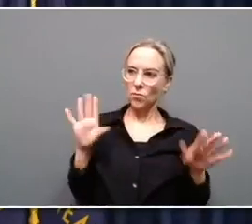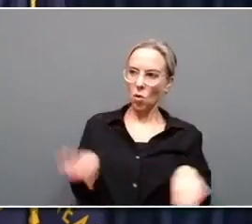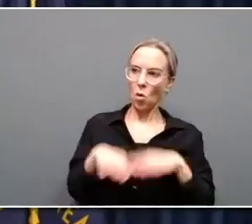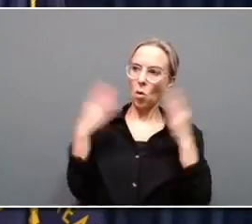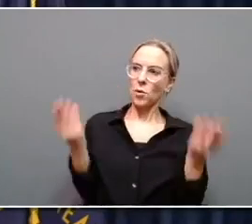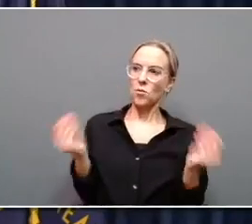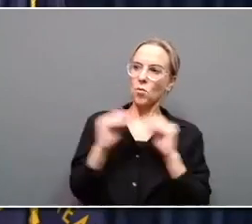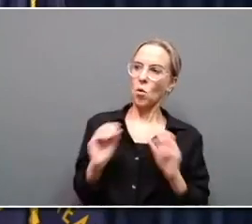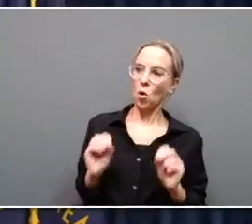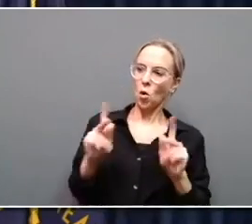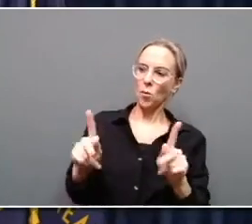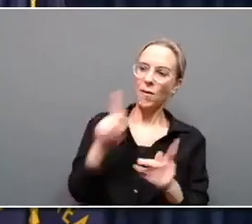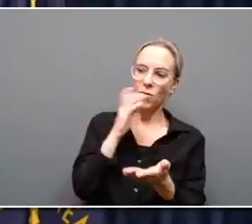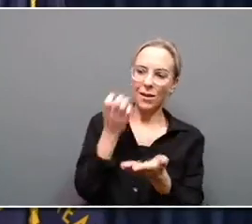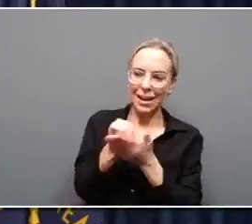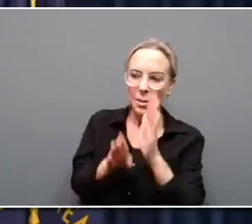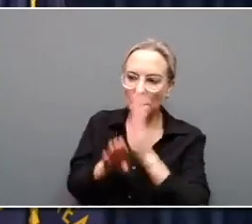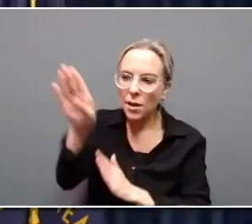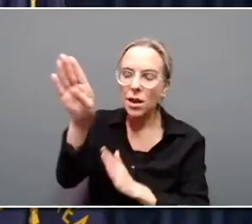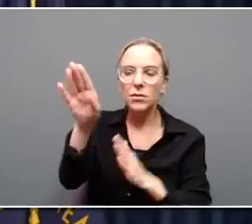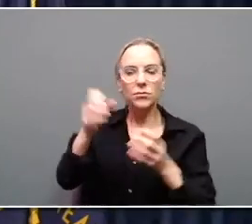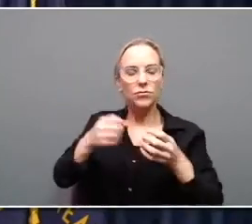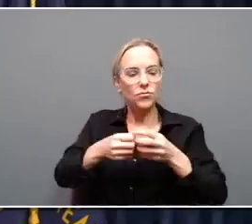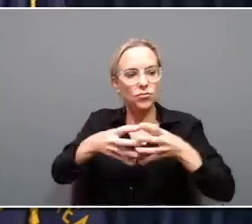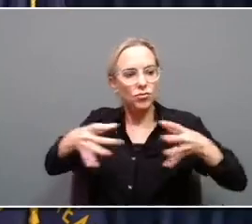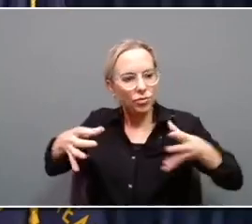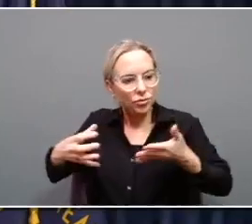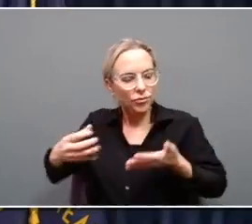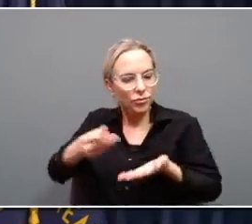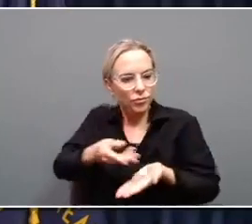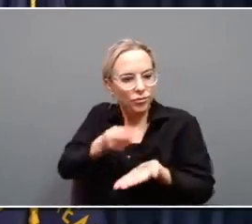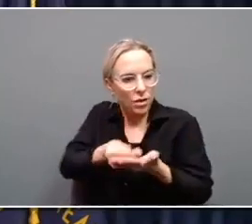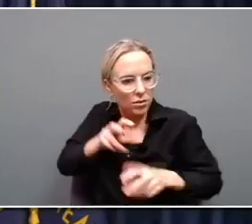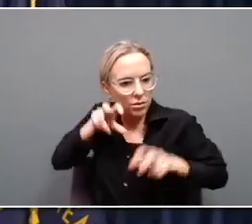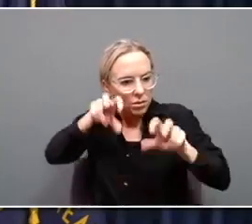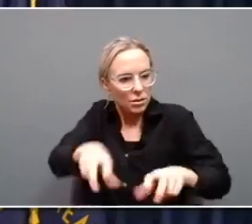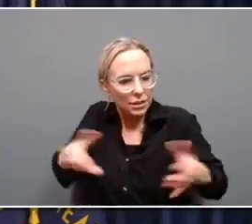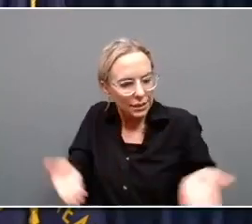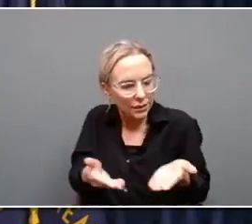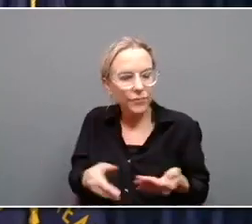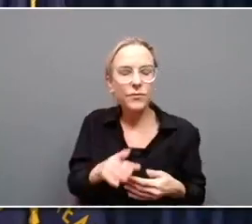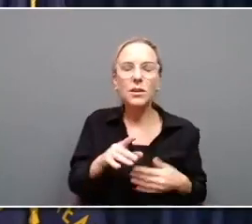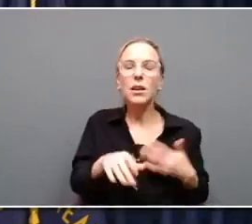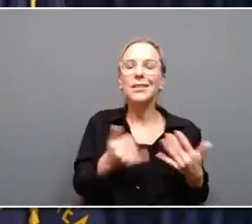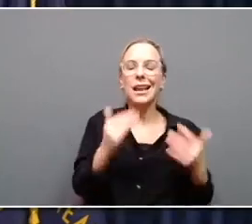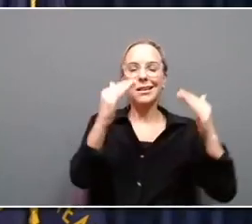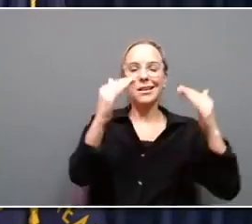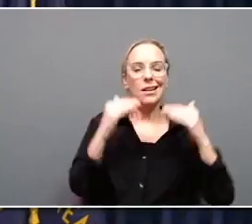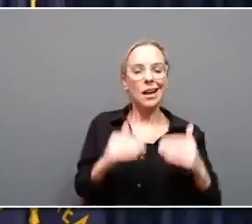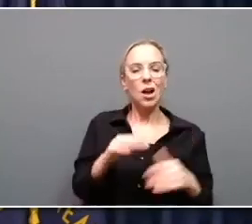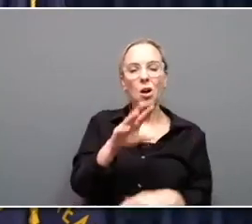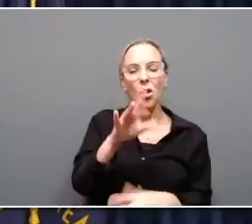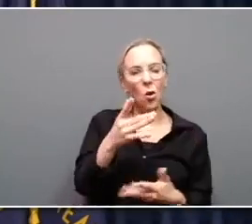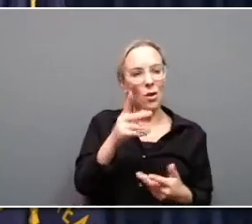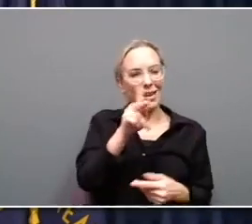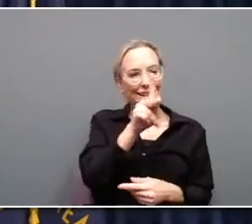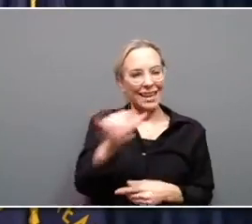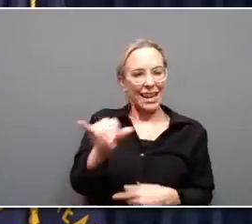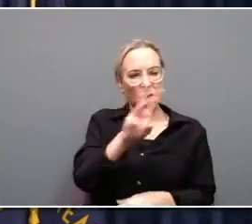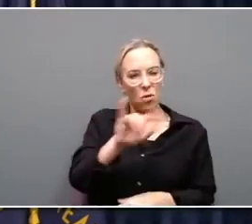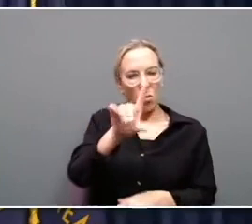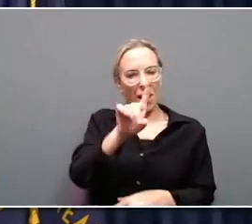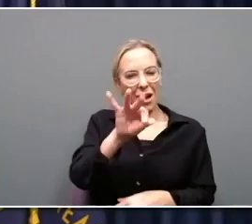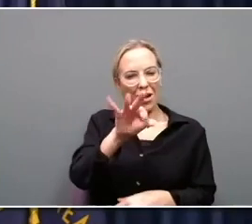and prosperity. Next, I have an update on the state of wildfires across Kentucky. But first, I want to say